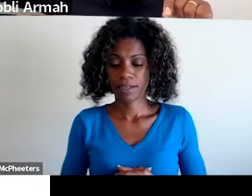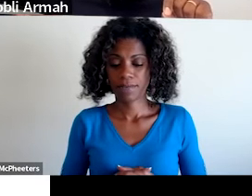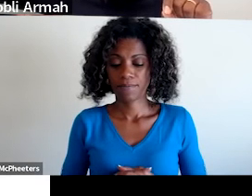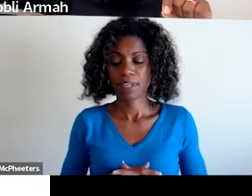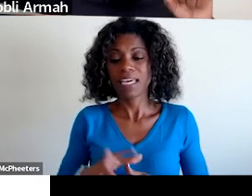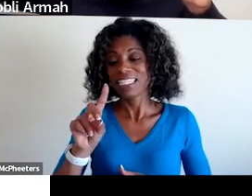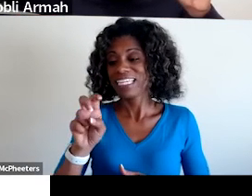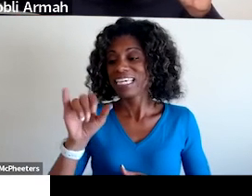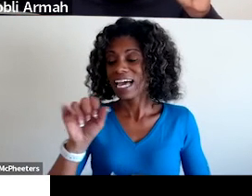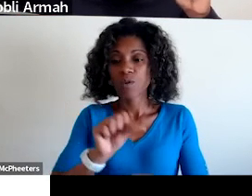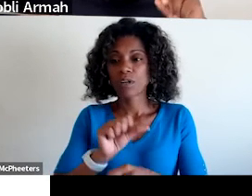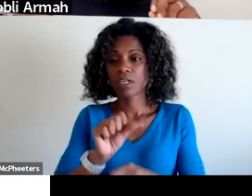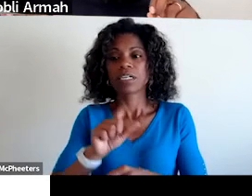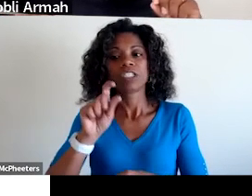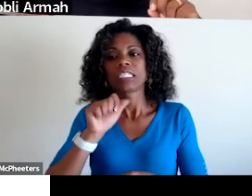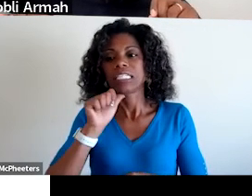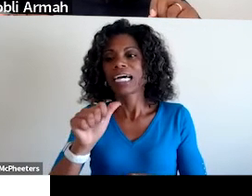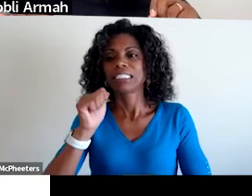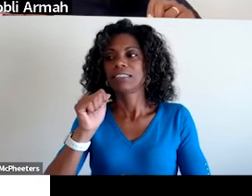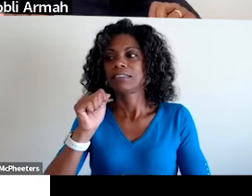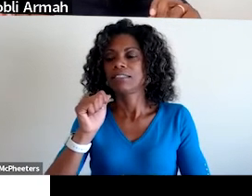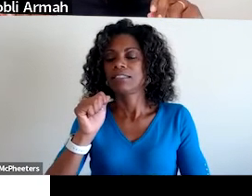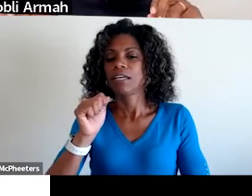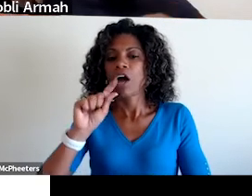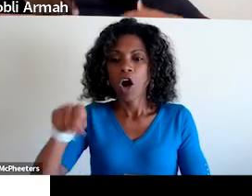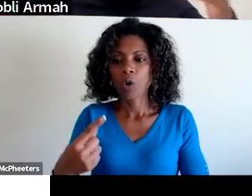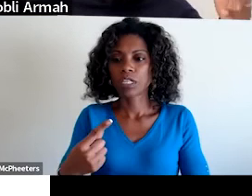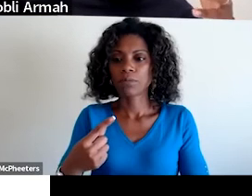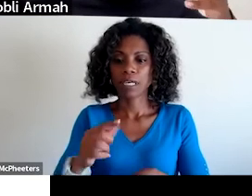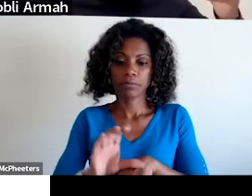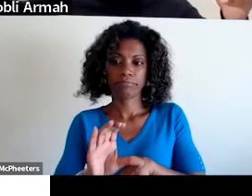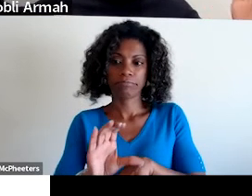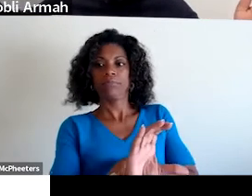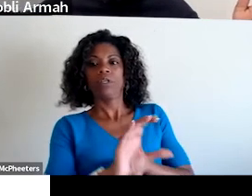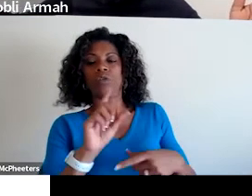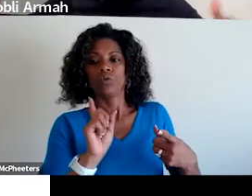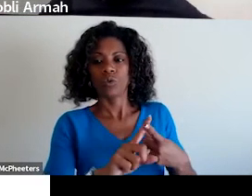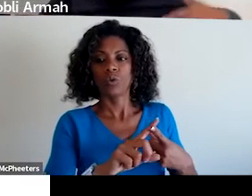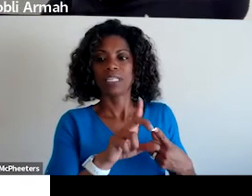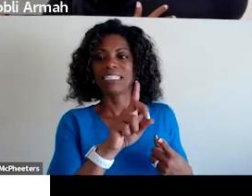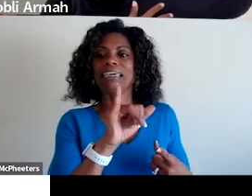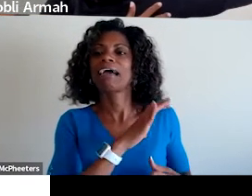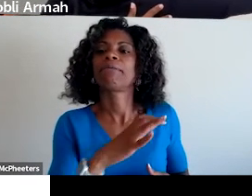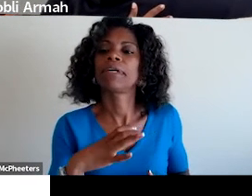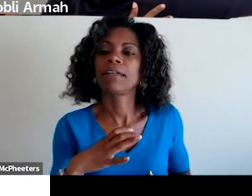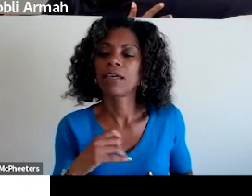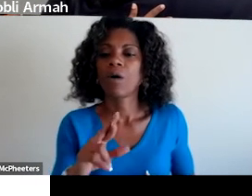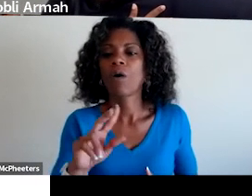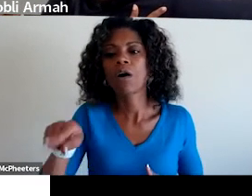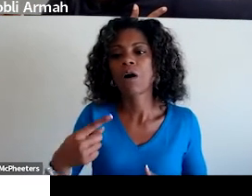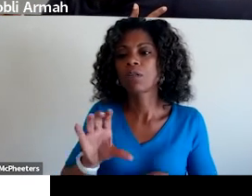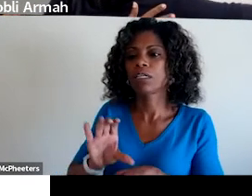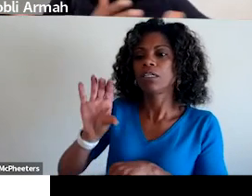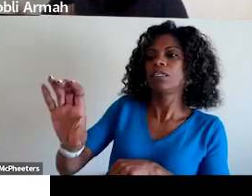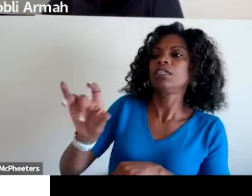that committee or that special task force that you set up 6 months ago that has only had time to meet twice because everyone's overburdened with their regular